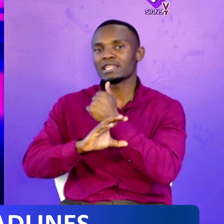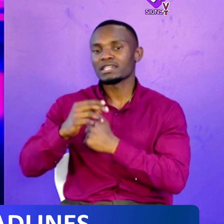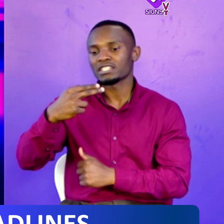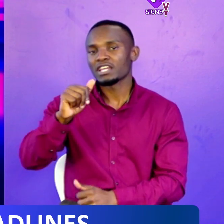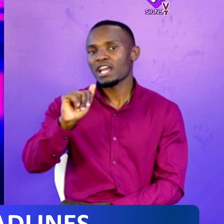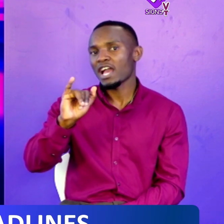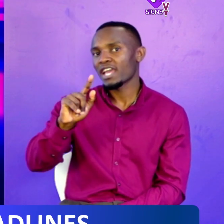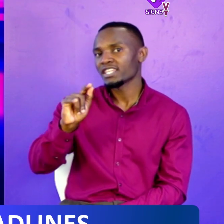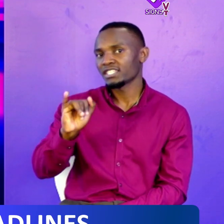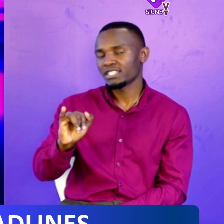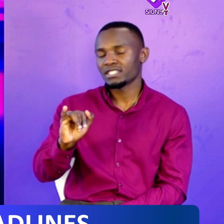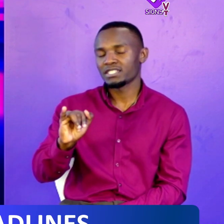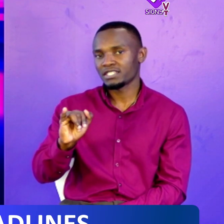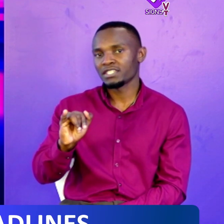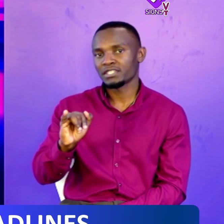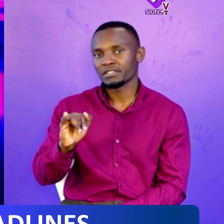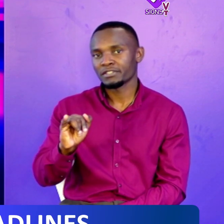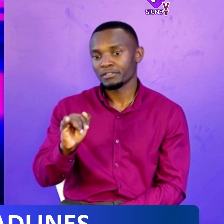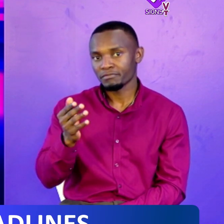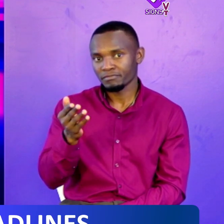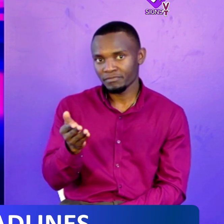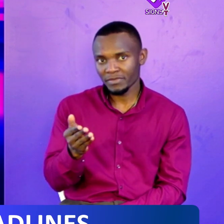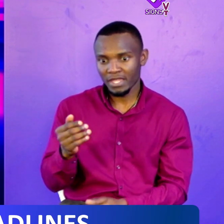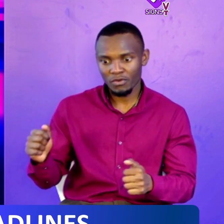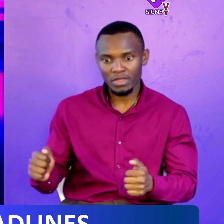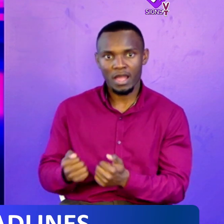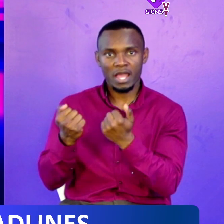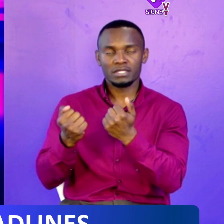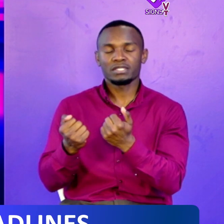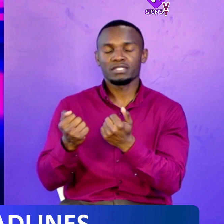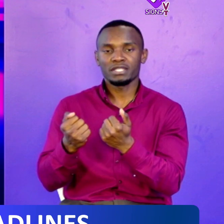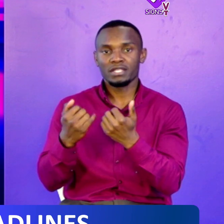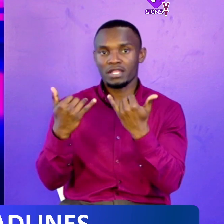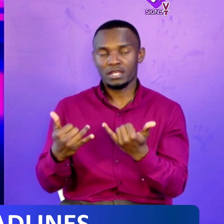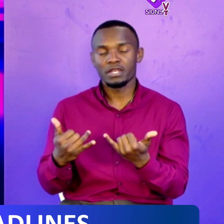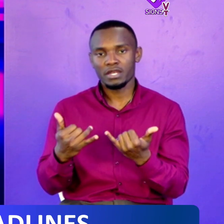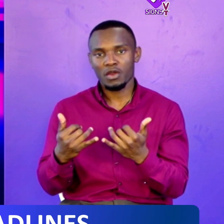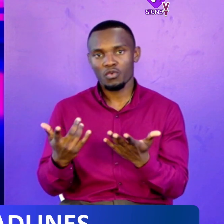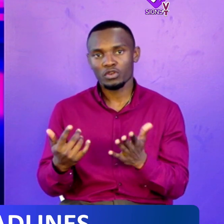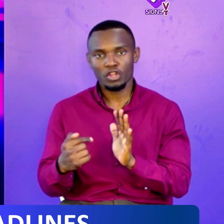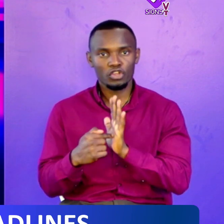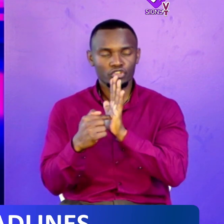Kenyan police officer who was killed in an accident along the Kenkolf